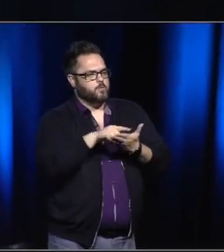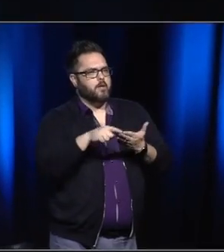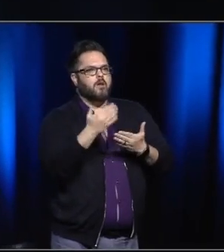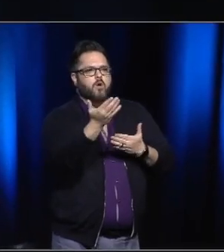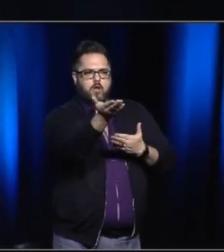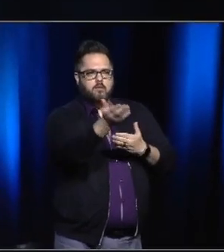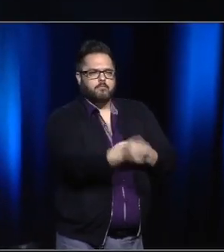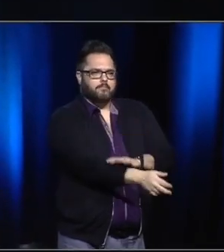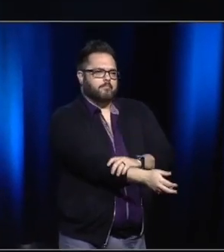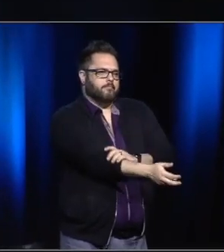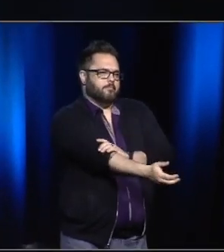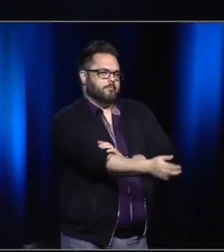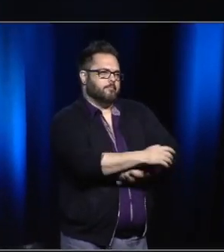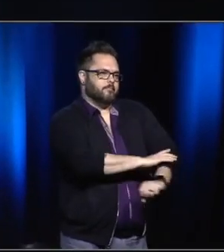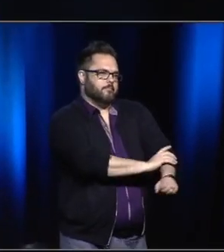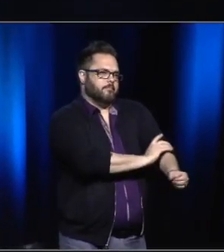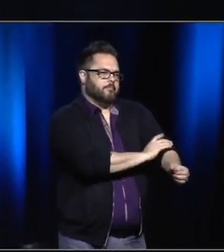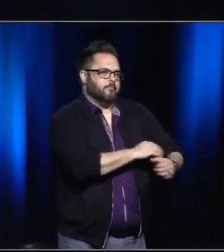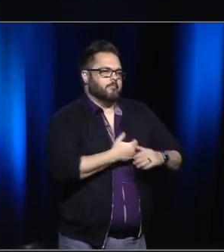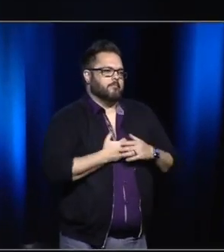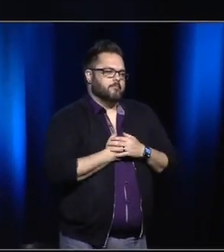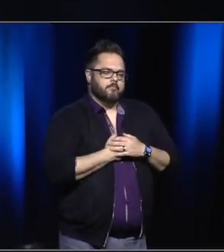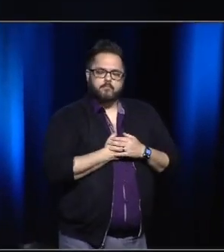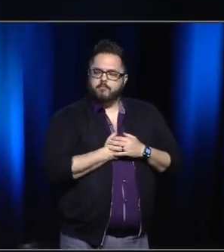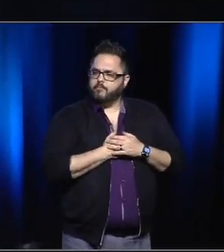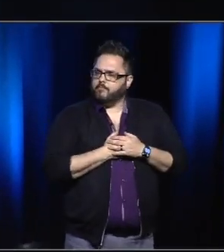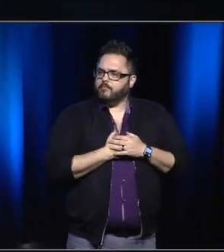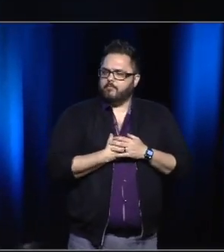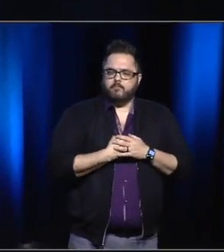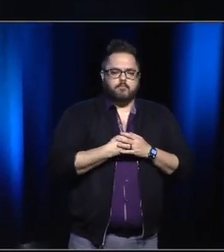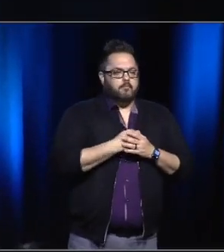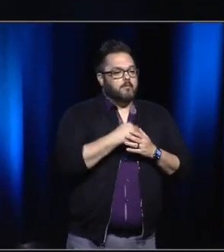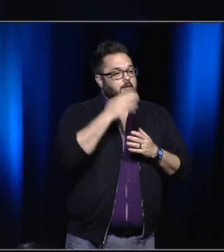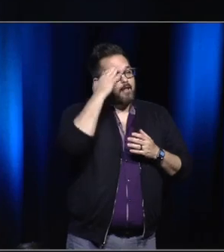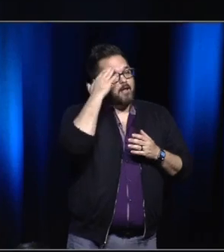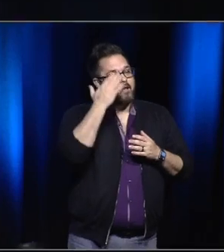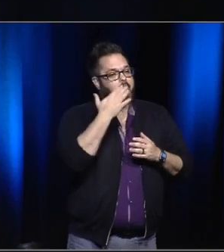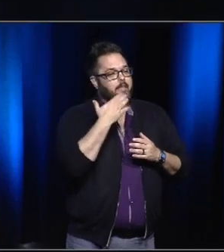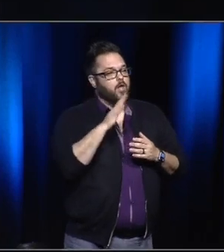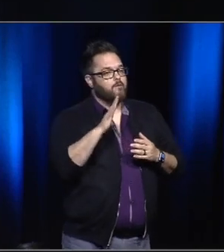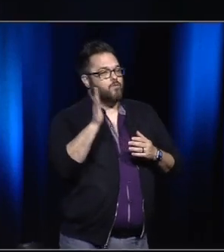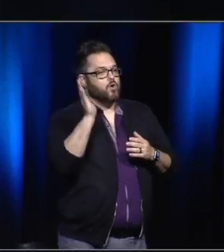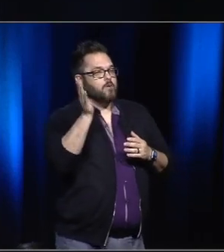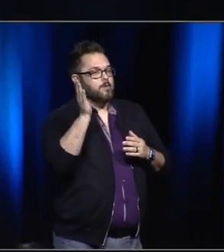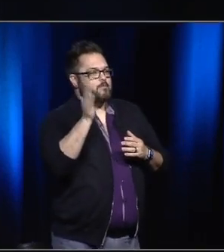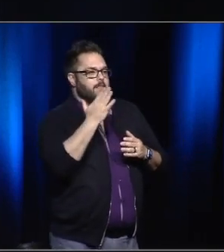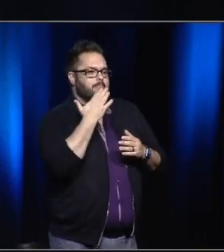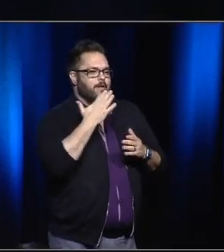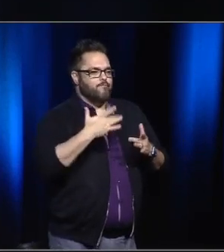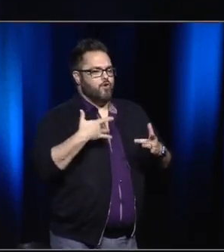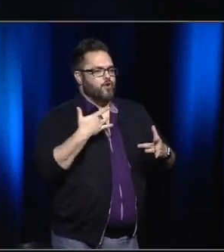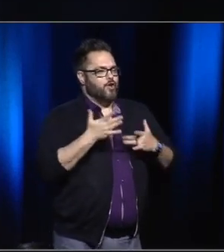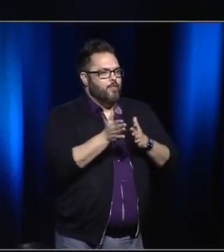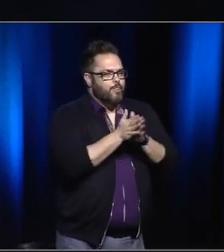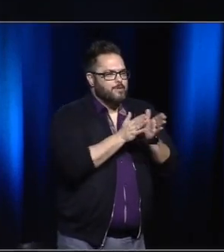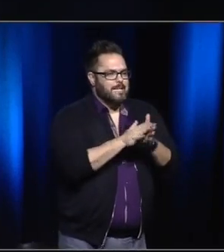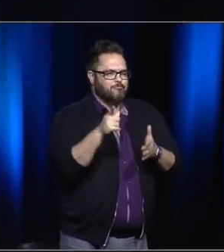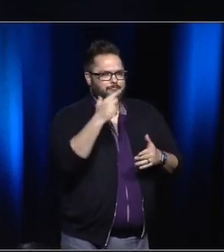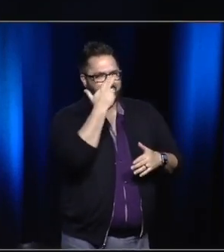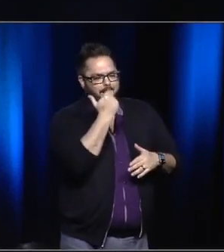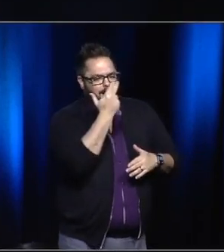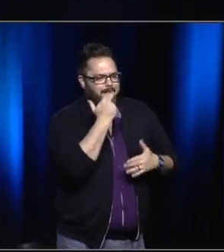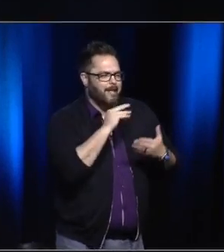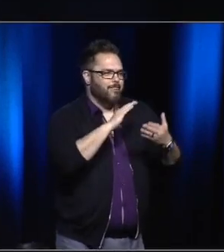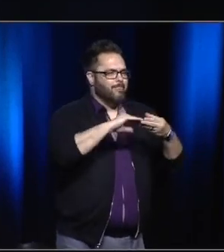Johan. Hi, thanks for the presentation, especially for the enthusiasm and the engagement that you give